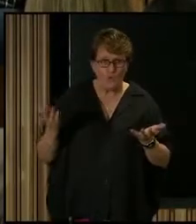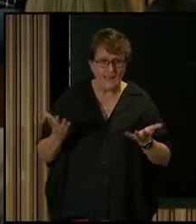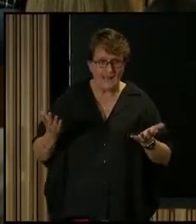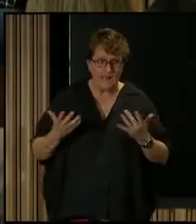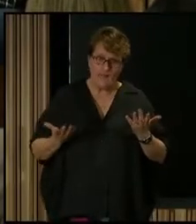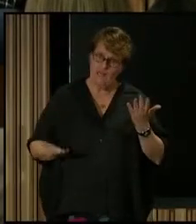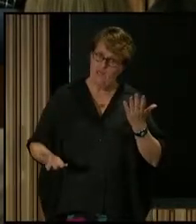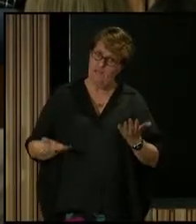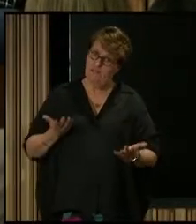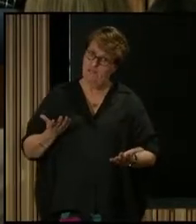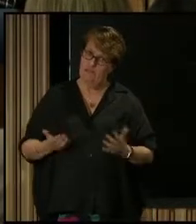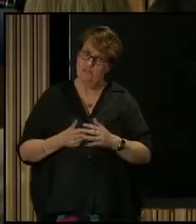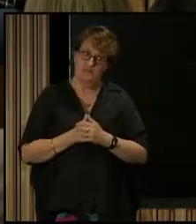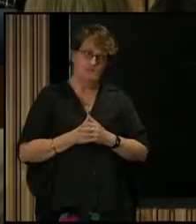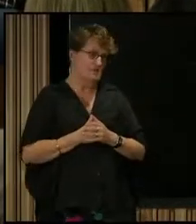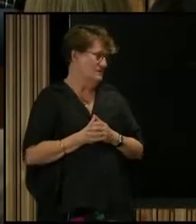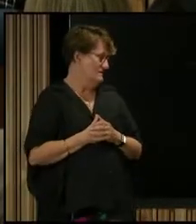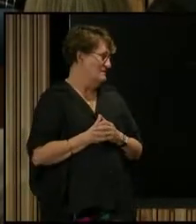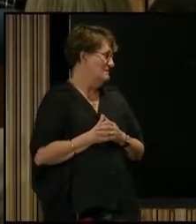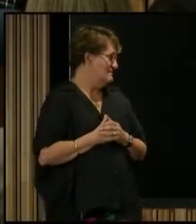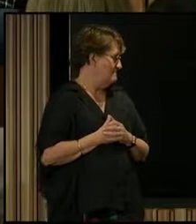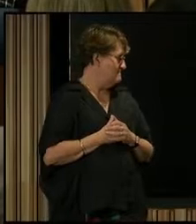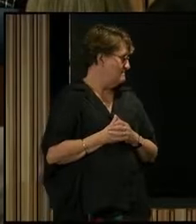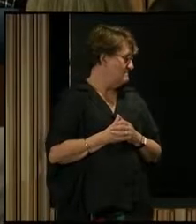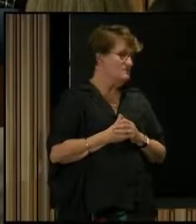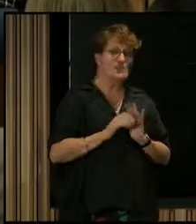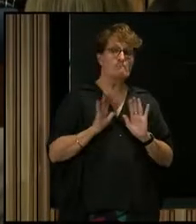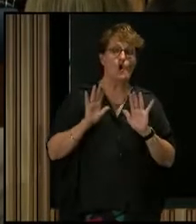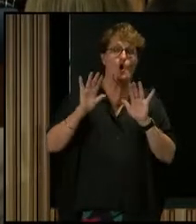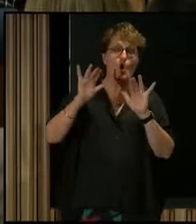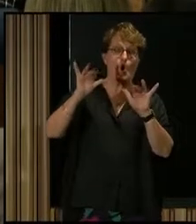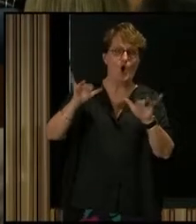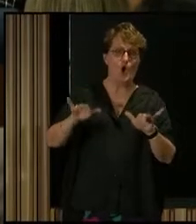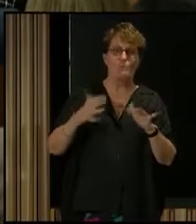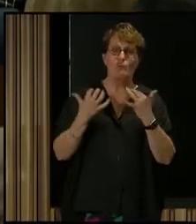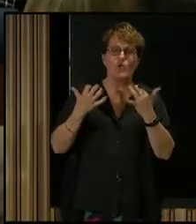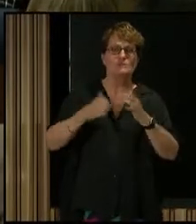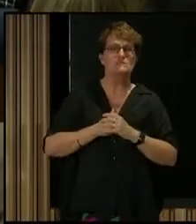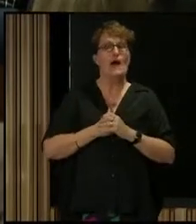Mm. Yeah. Yeah, that's right. Yeah. It's like if you're at home, there's like a big